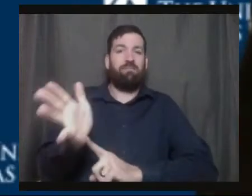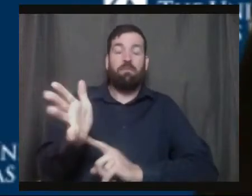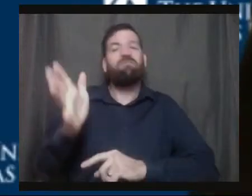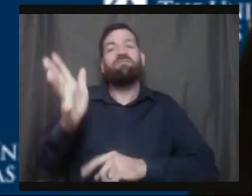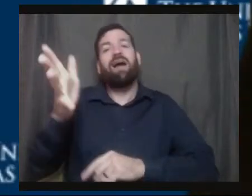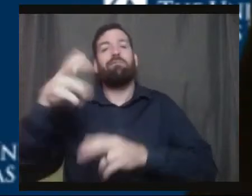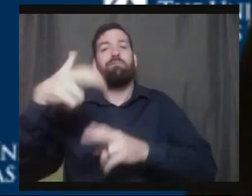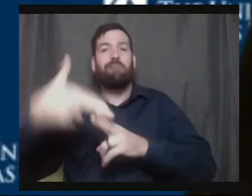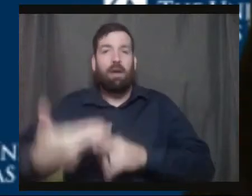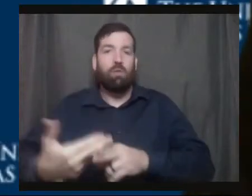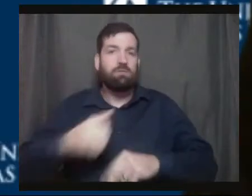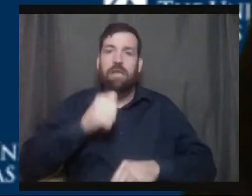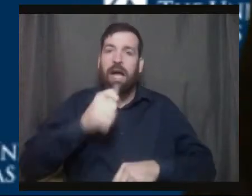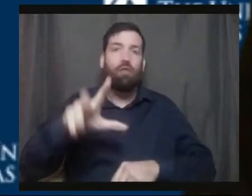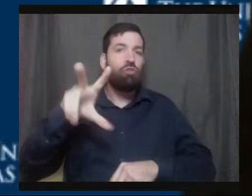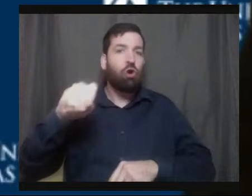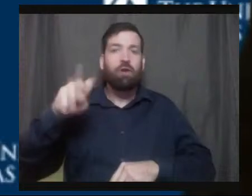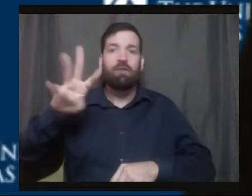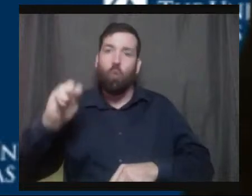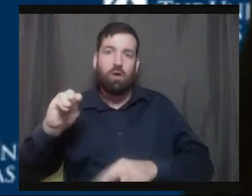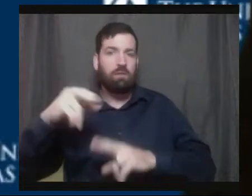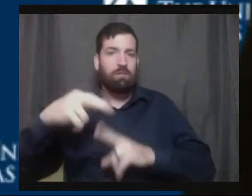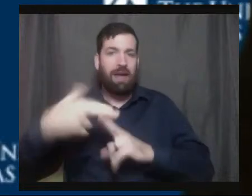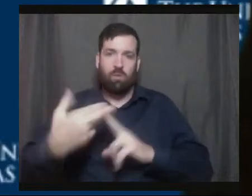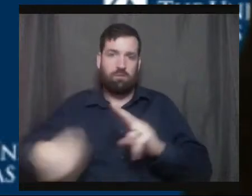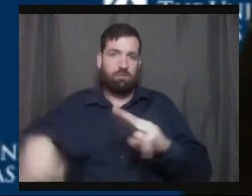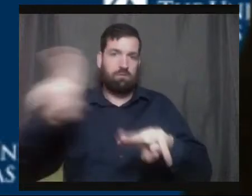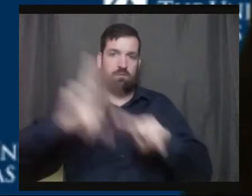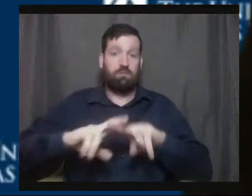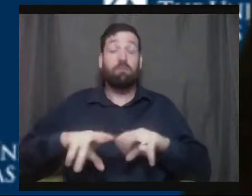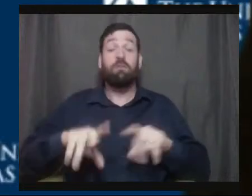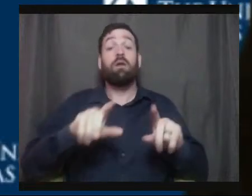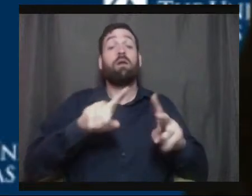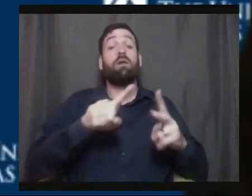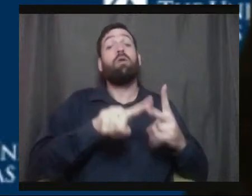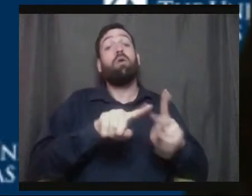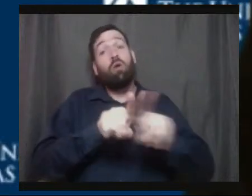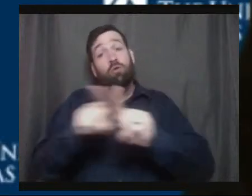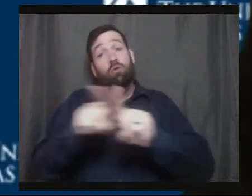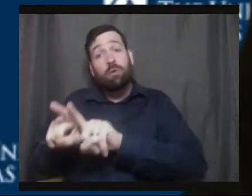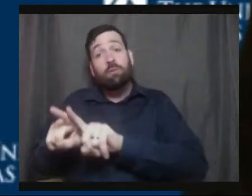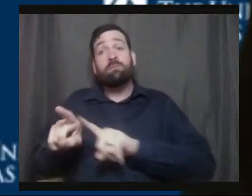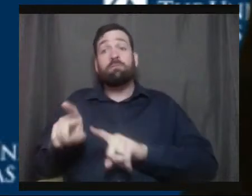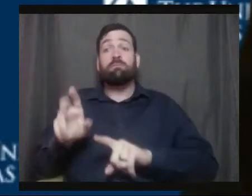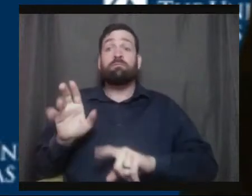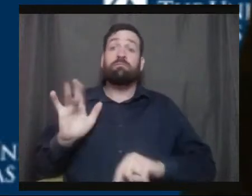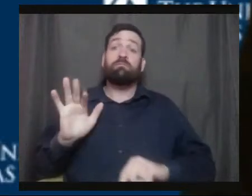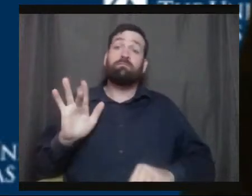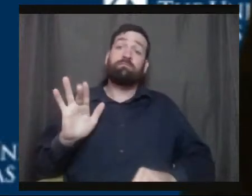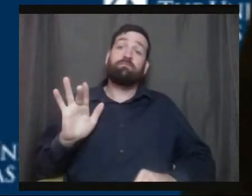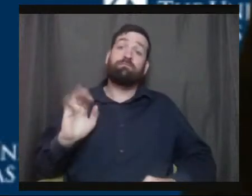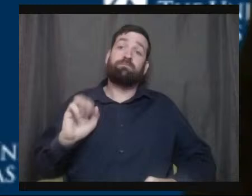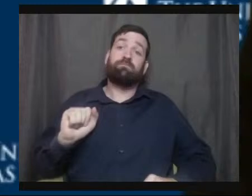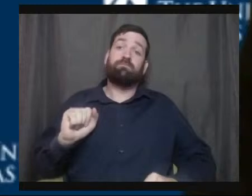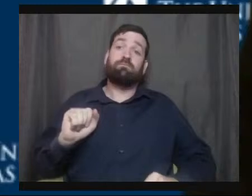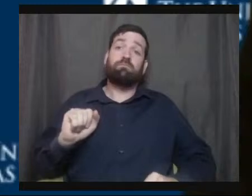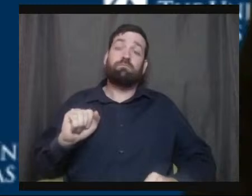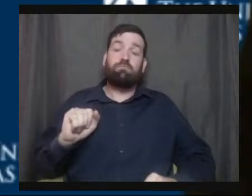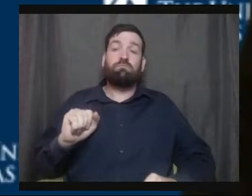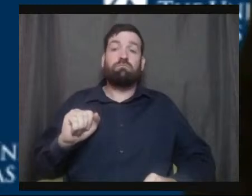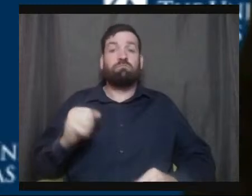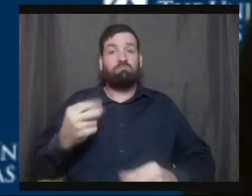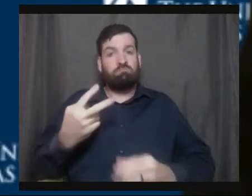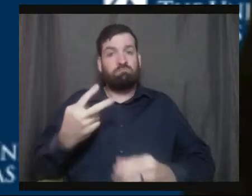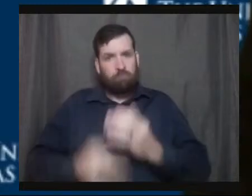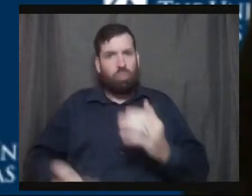30, or 40-pound weight gain. And then I think another thing is really the keys are both diligence, but